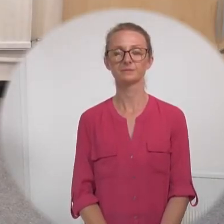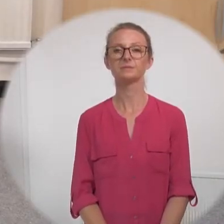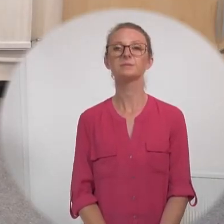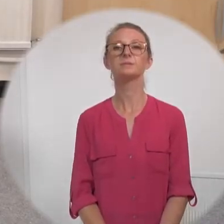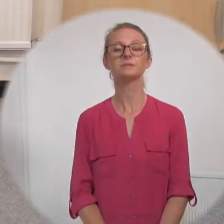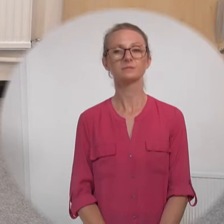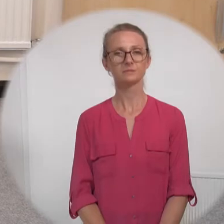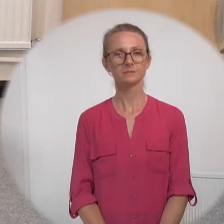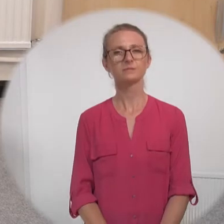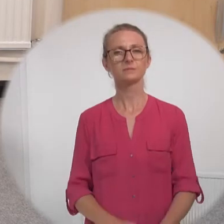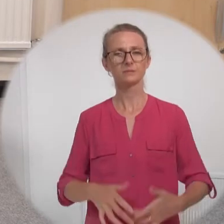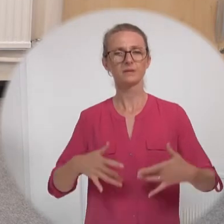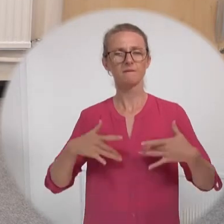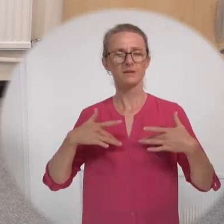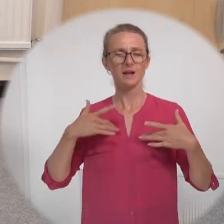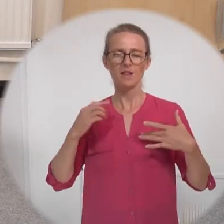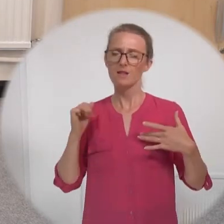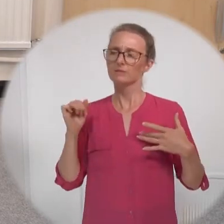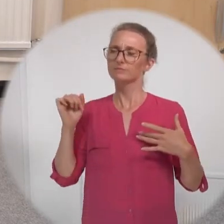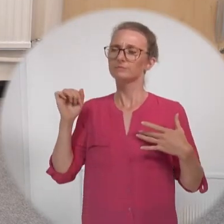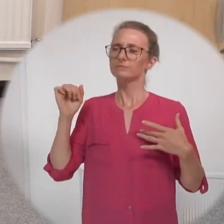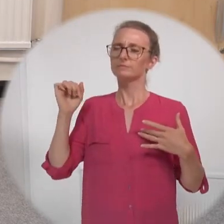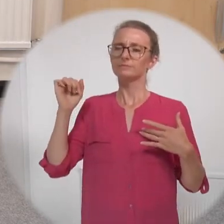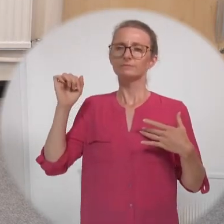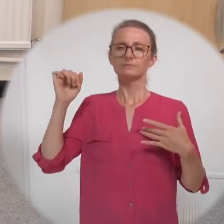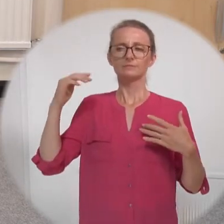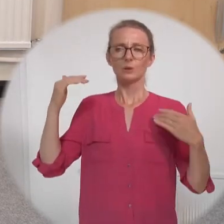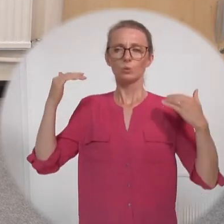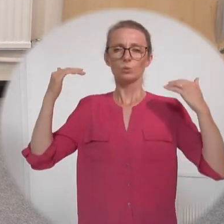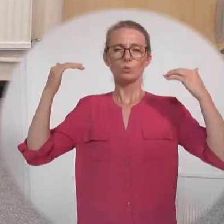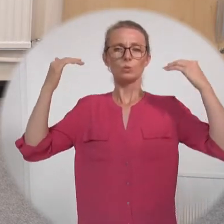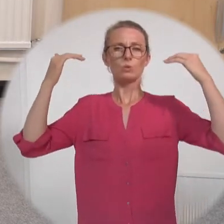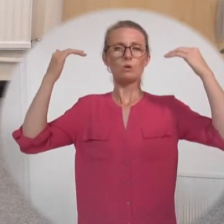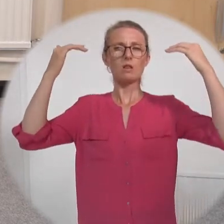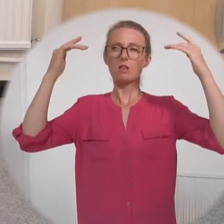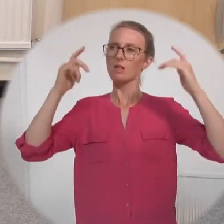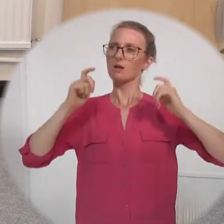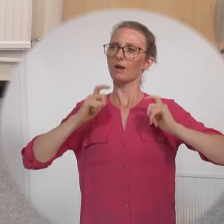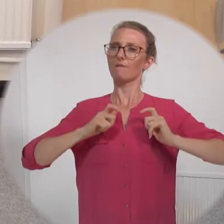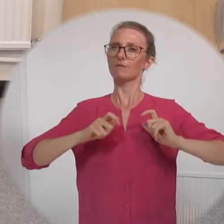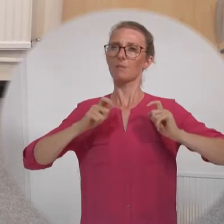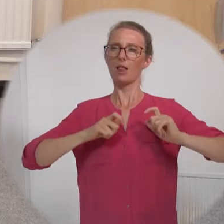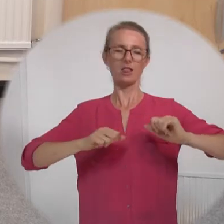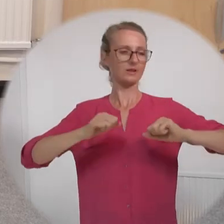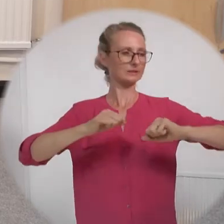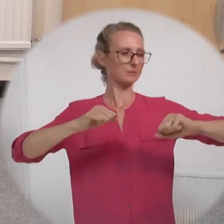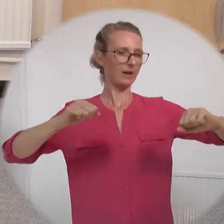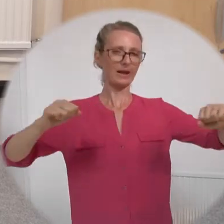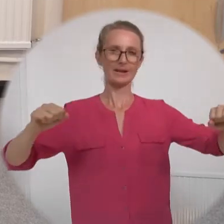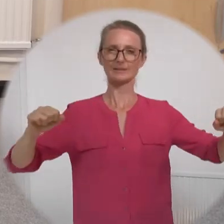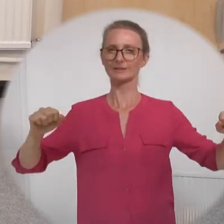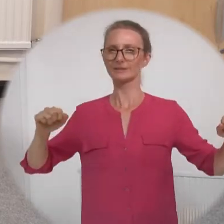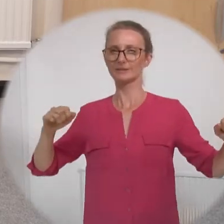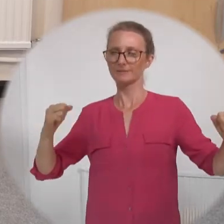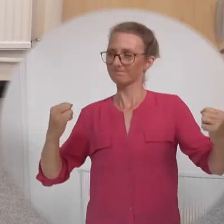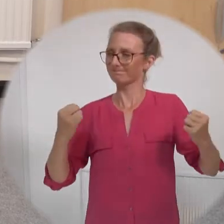So again, feeling tall, comfortable, and that you own your space. The next move